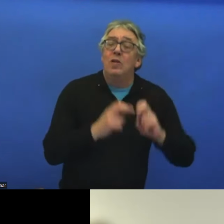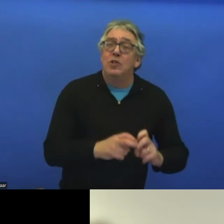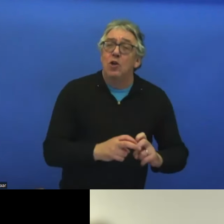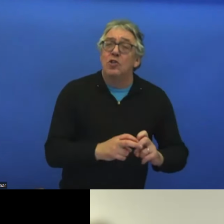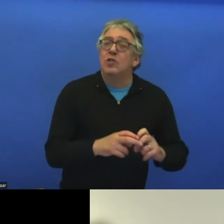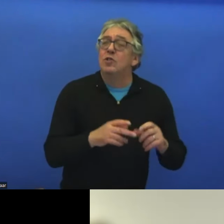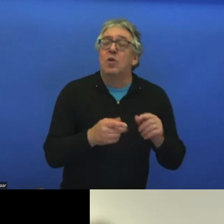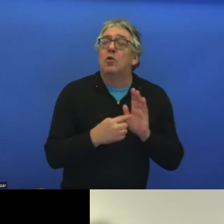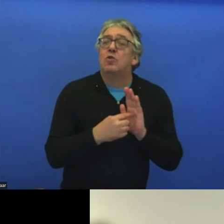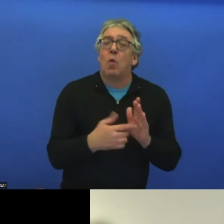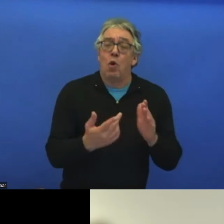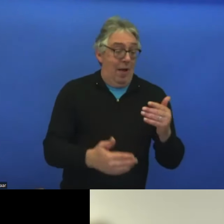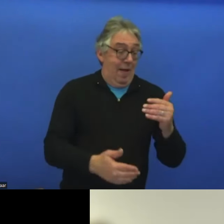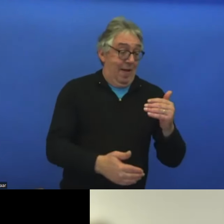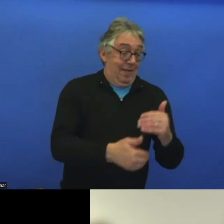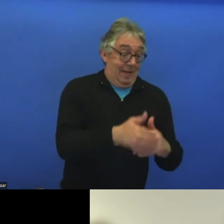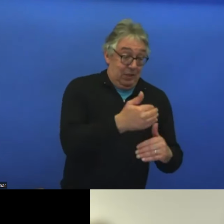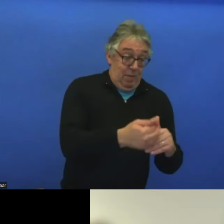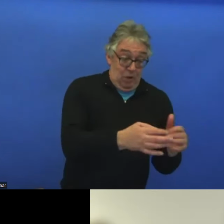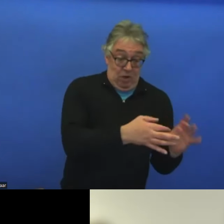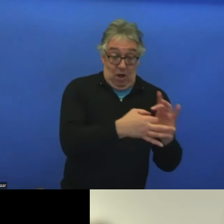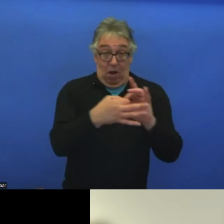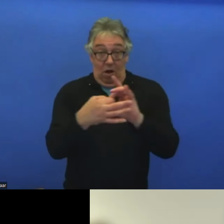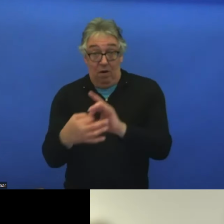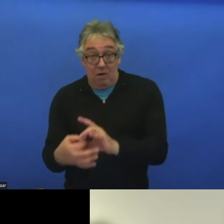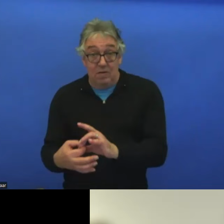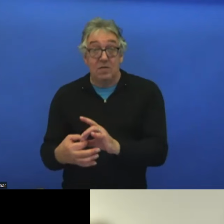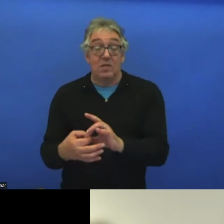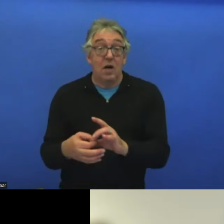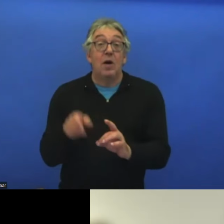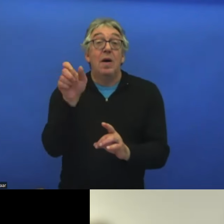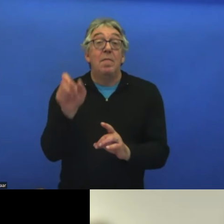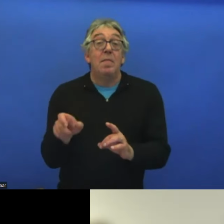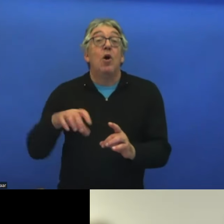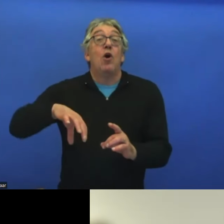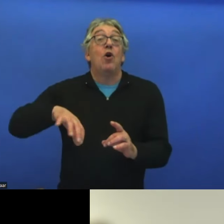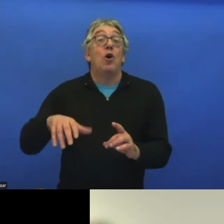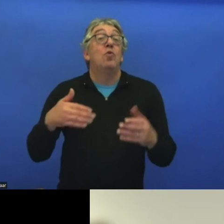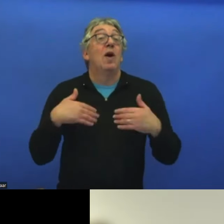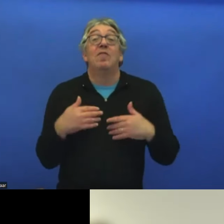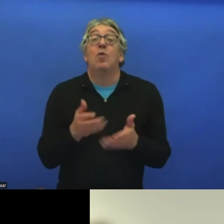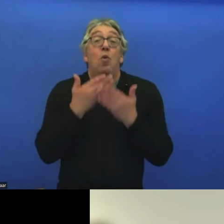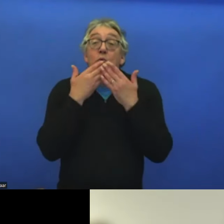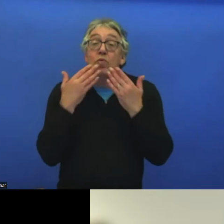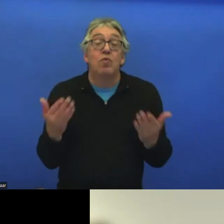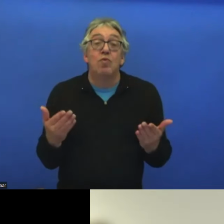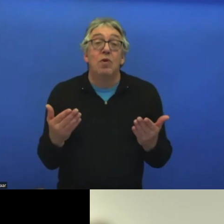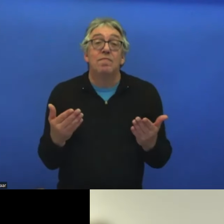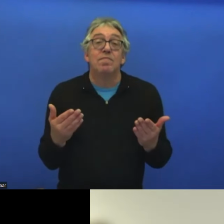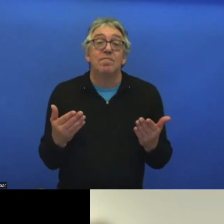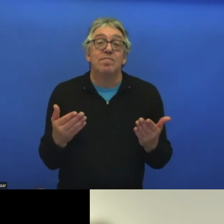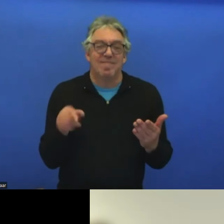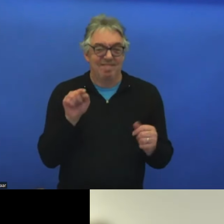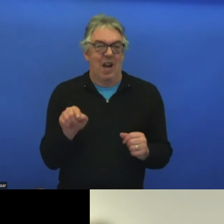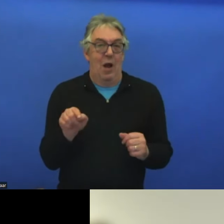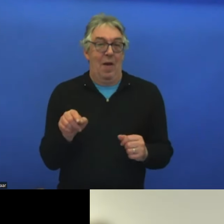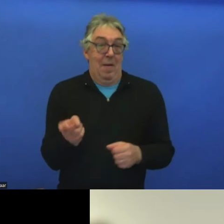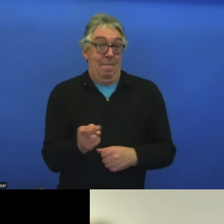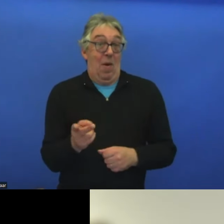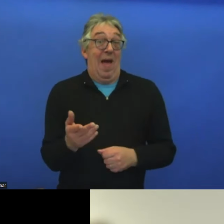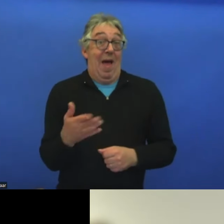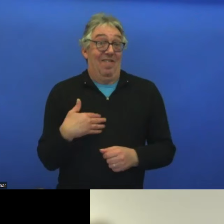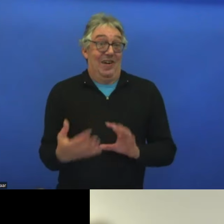and where you can find more information on the interaction with disability. And with this, I think we are going to close the